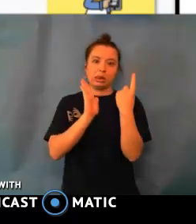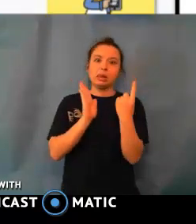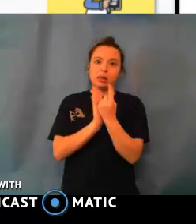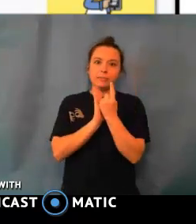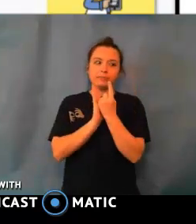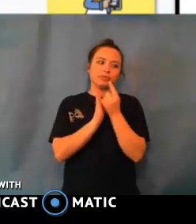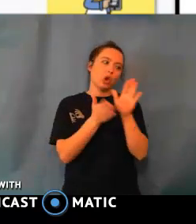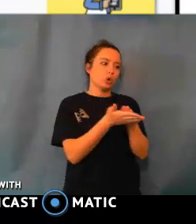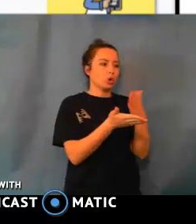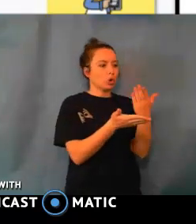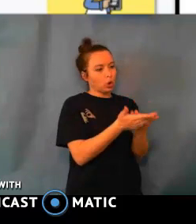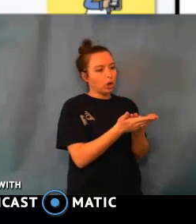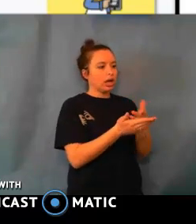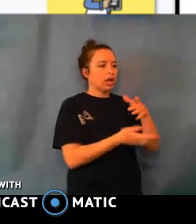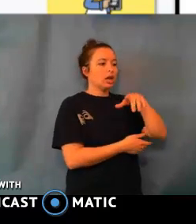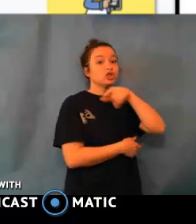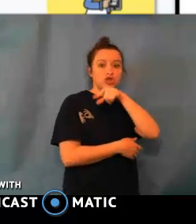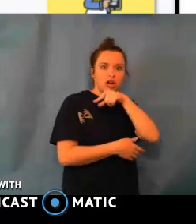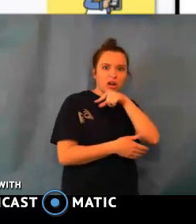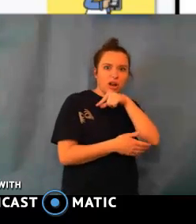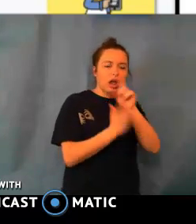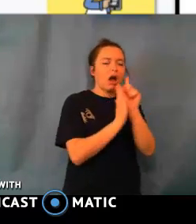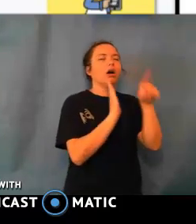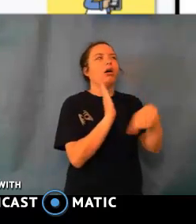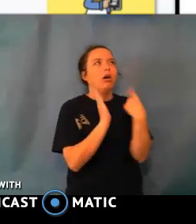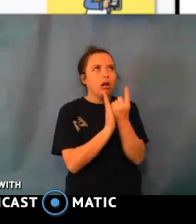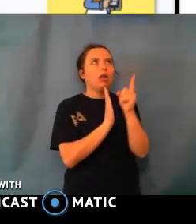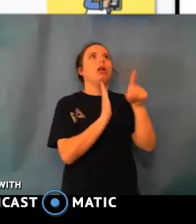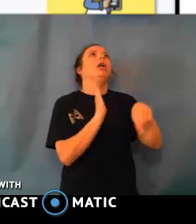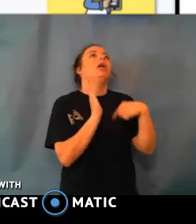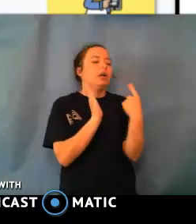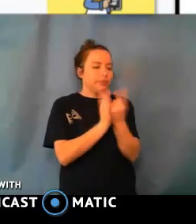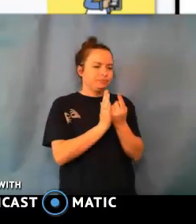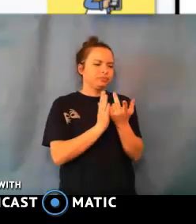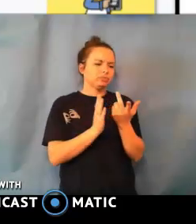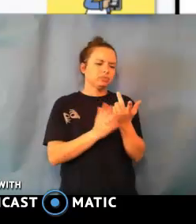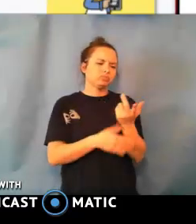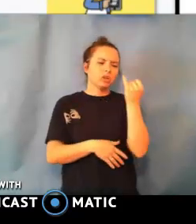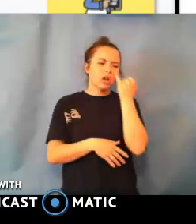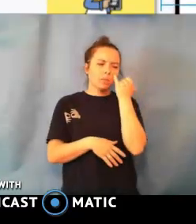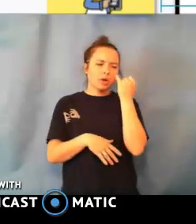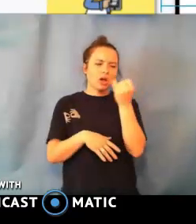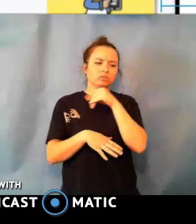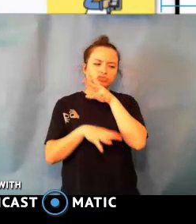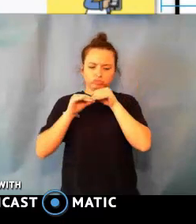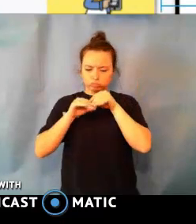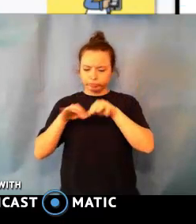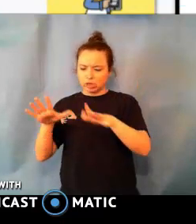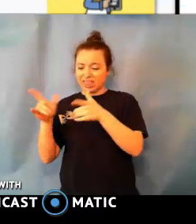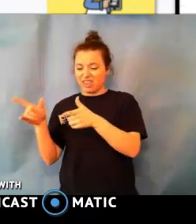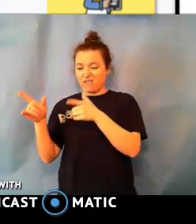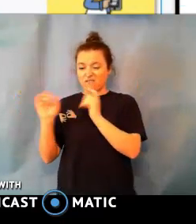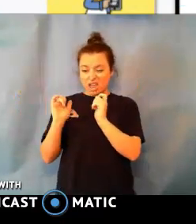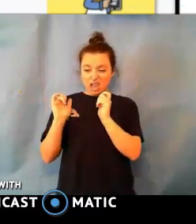we're baking a turkey, it takes a really long time. What about cleaning up a mess? Is that something we can do